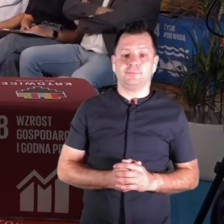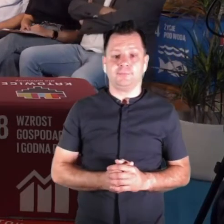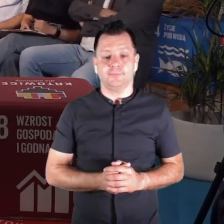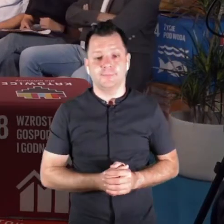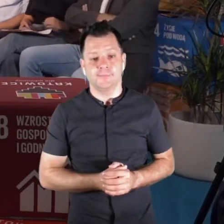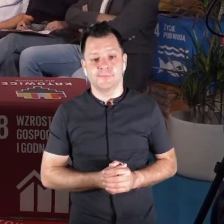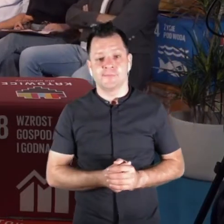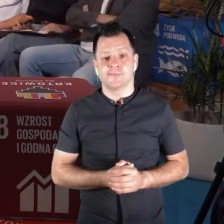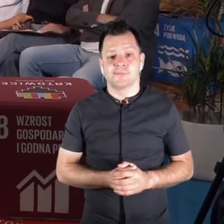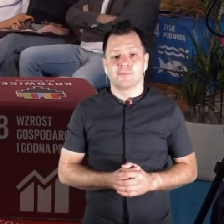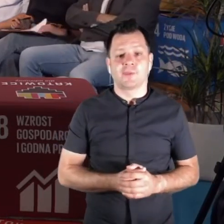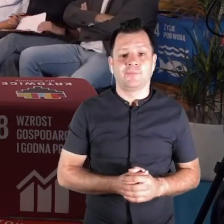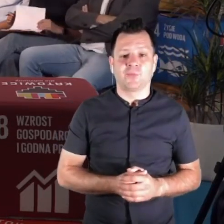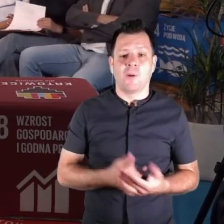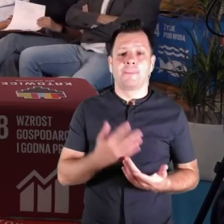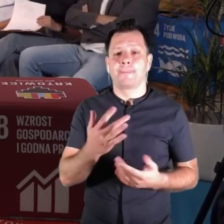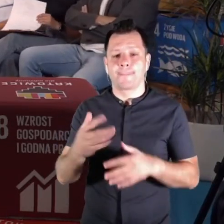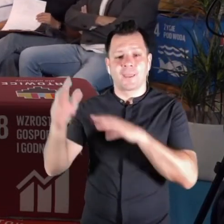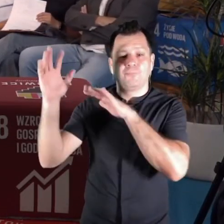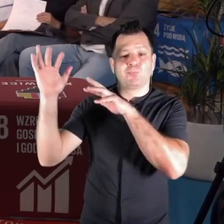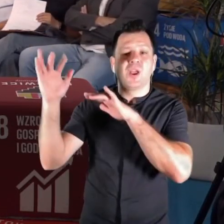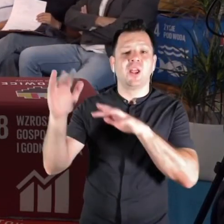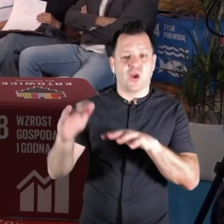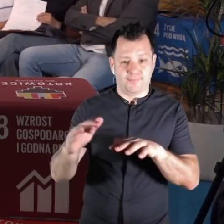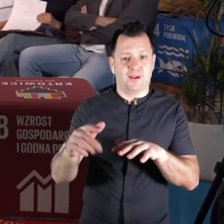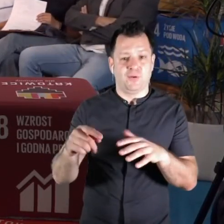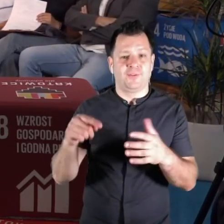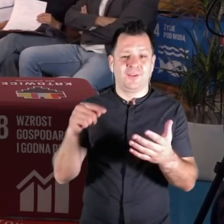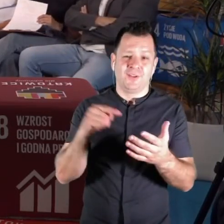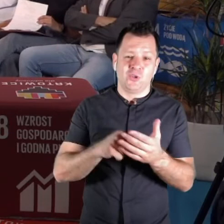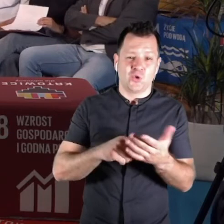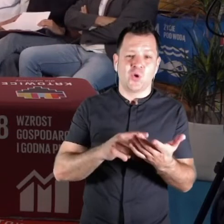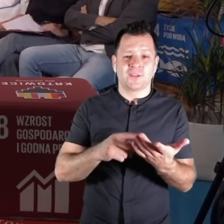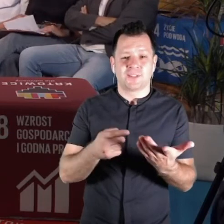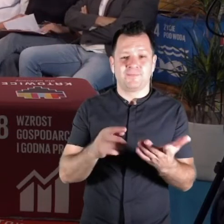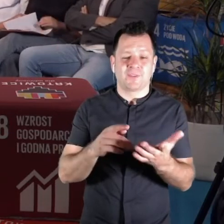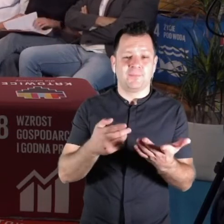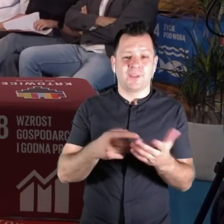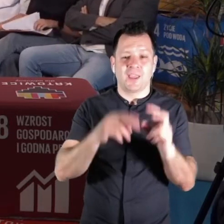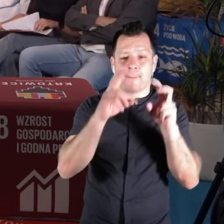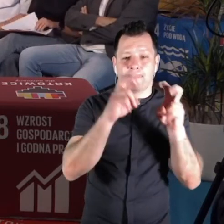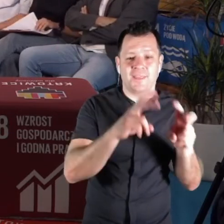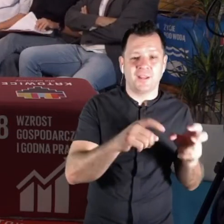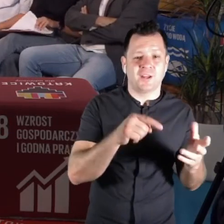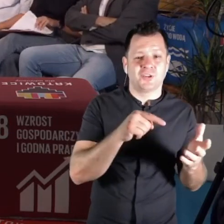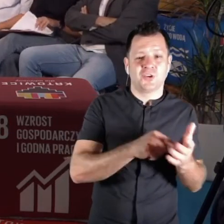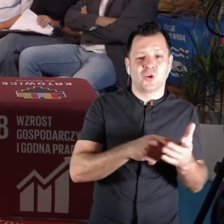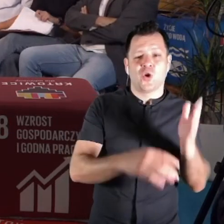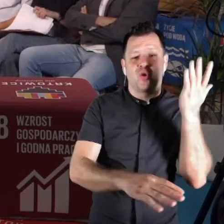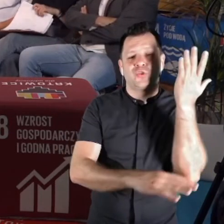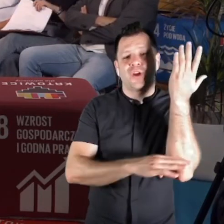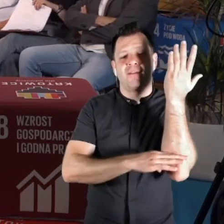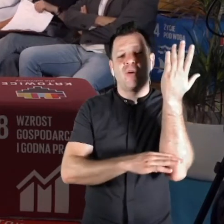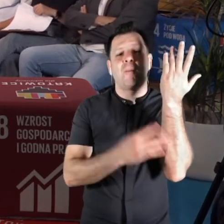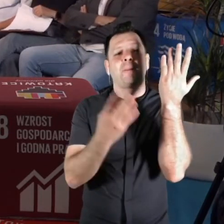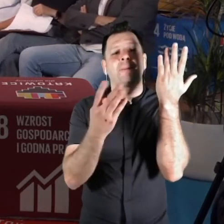exactly a good predictor of when the trees will need water, because other factors come into play. There is not